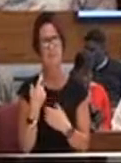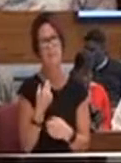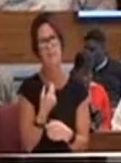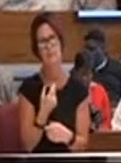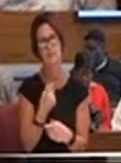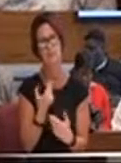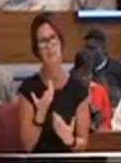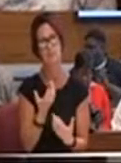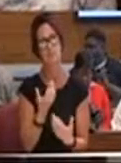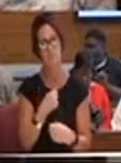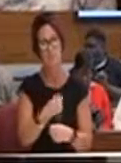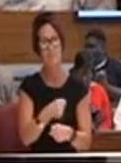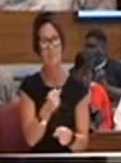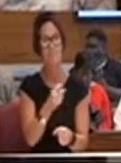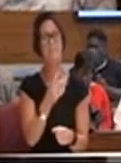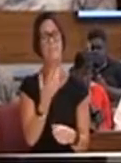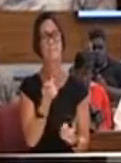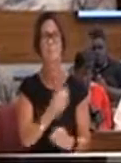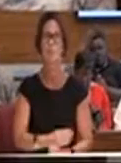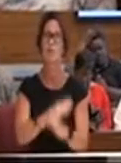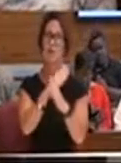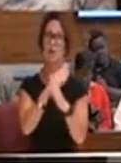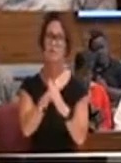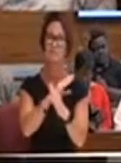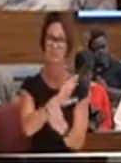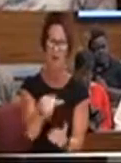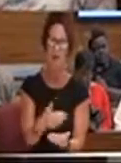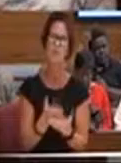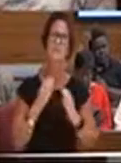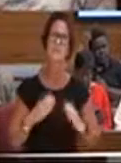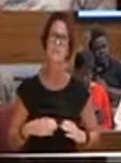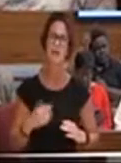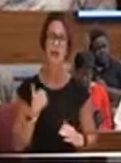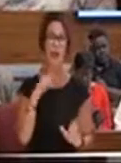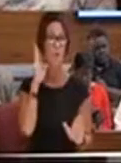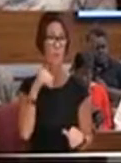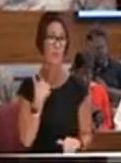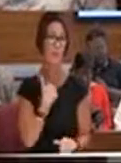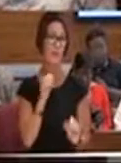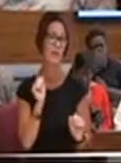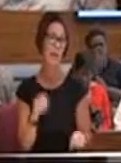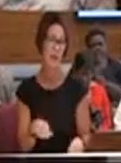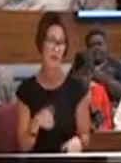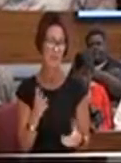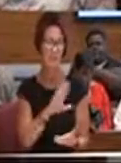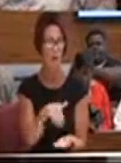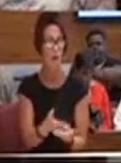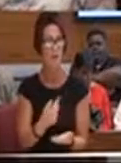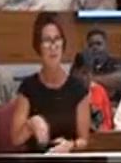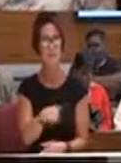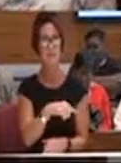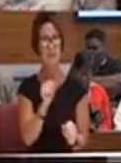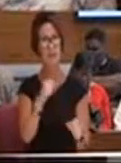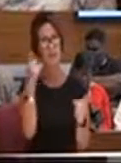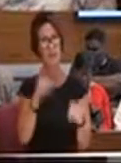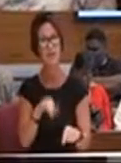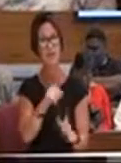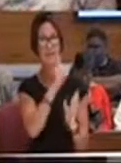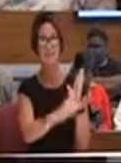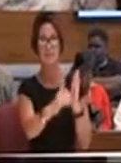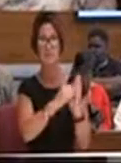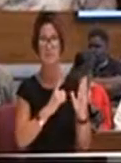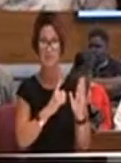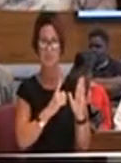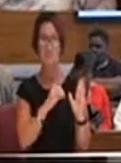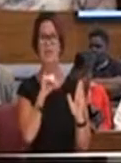for protecting all citizens. And I hope that we can all agree that discrimination is always